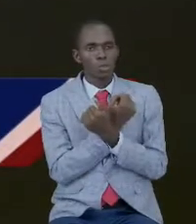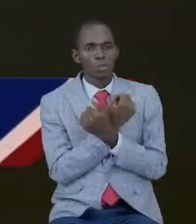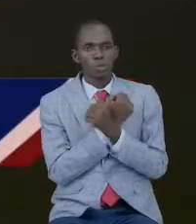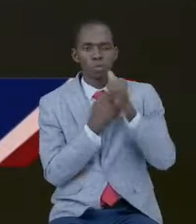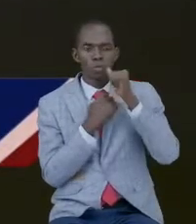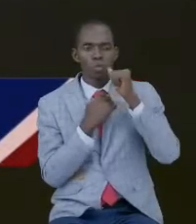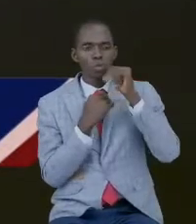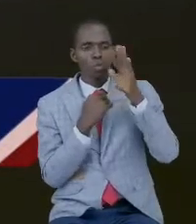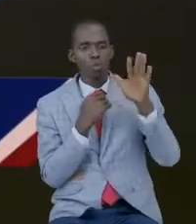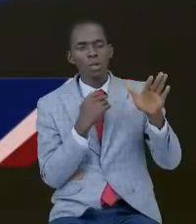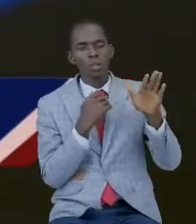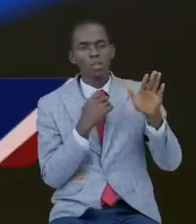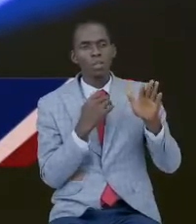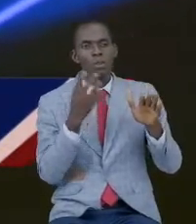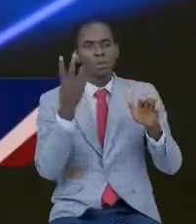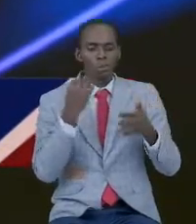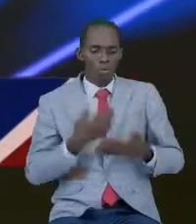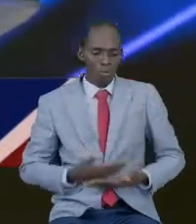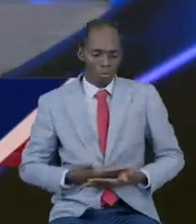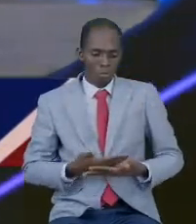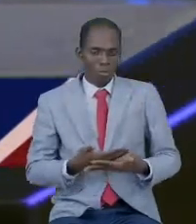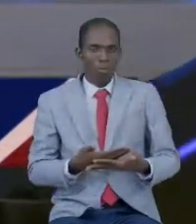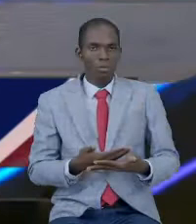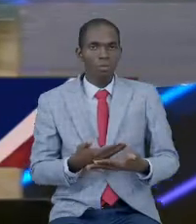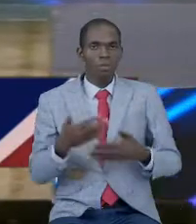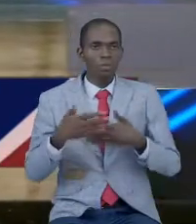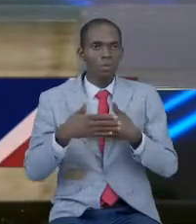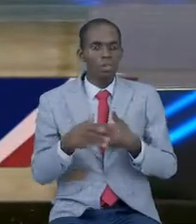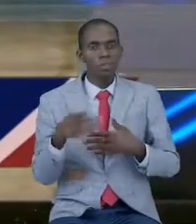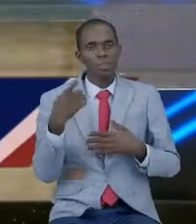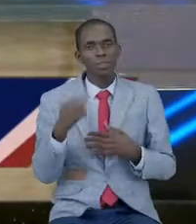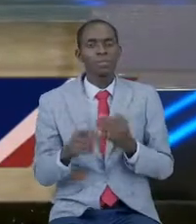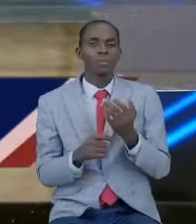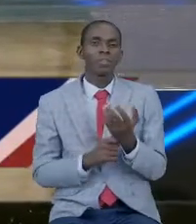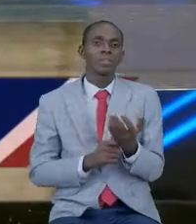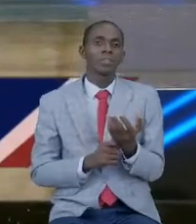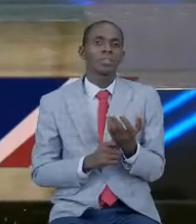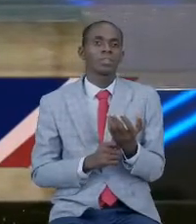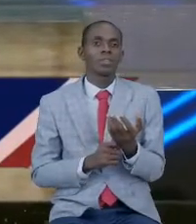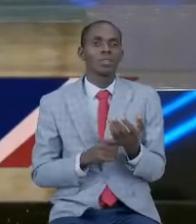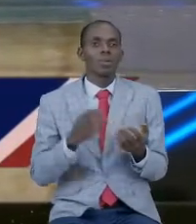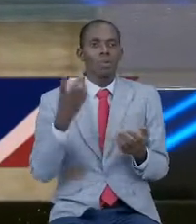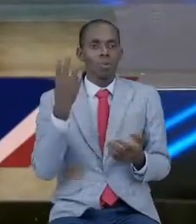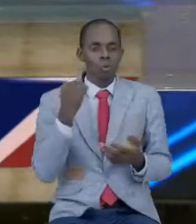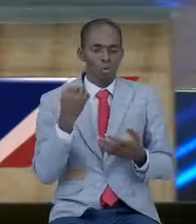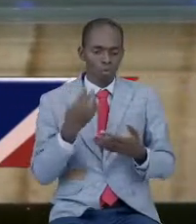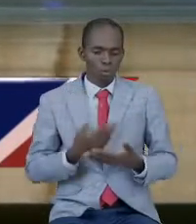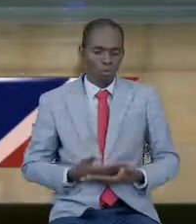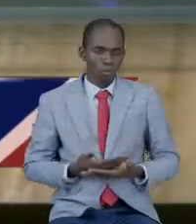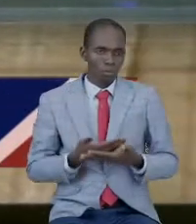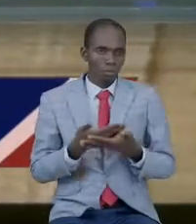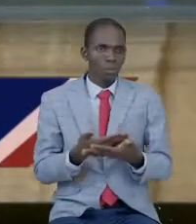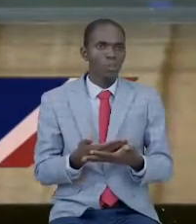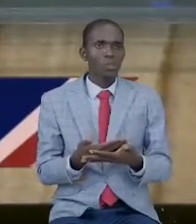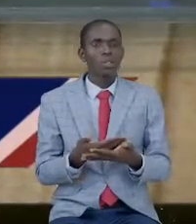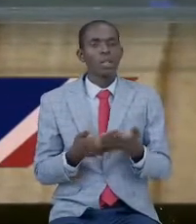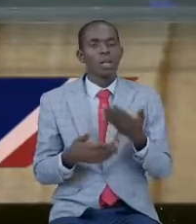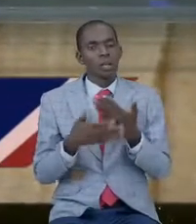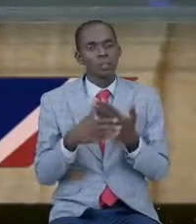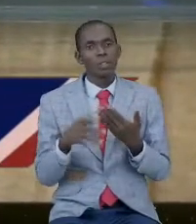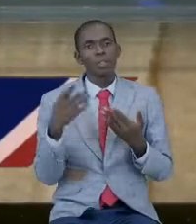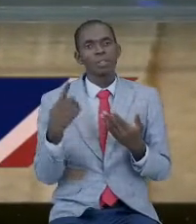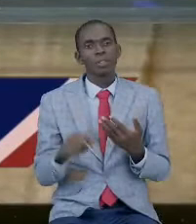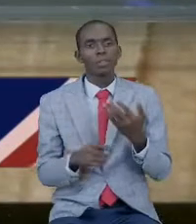bondwoman was born after the flesh. Was born after the